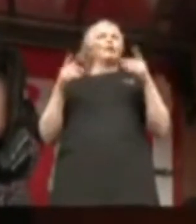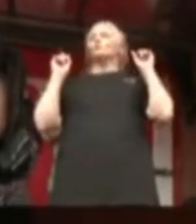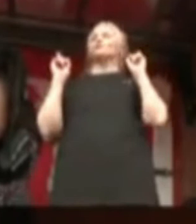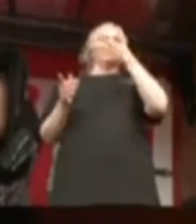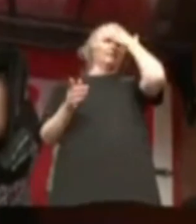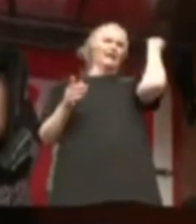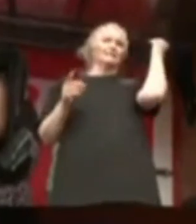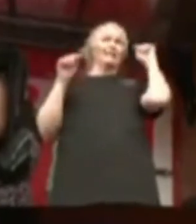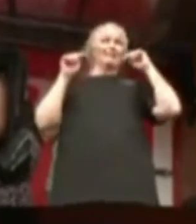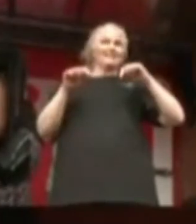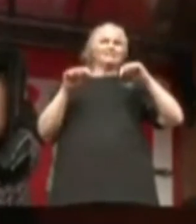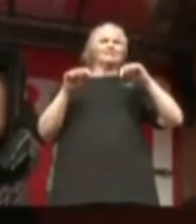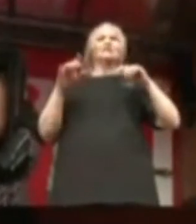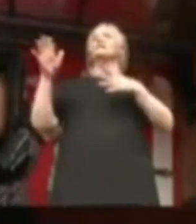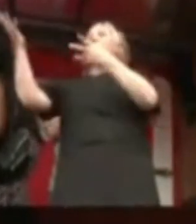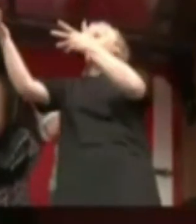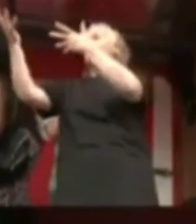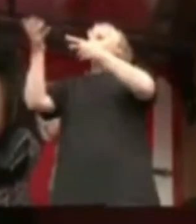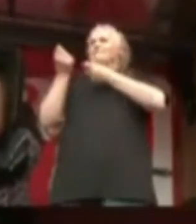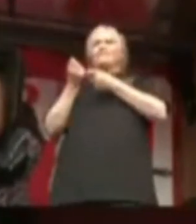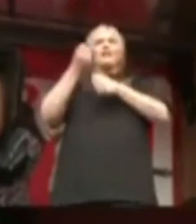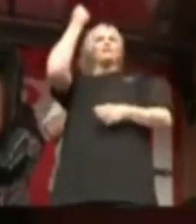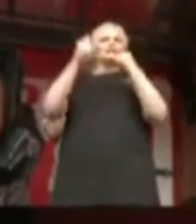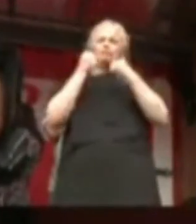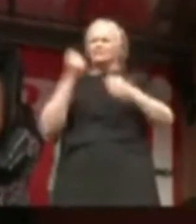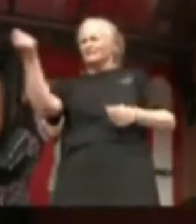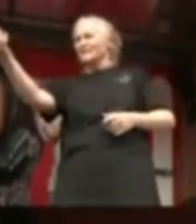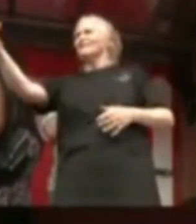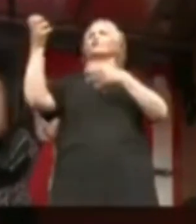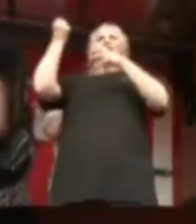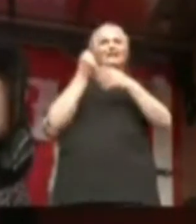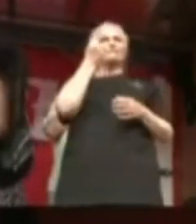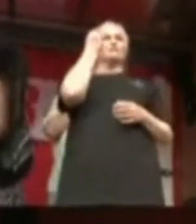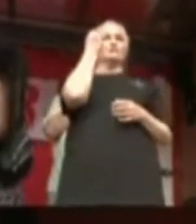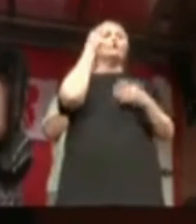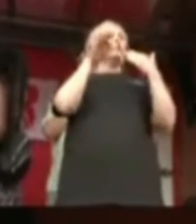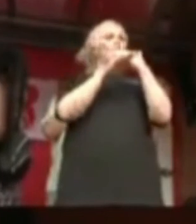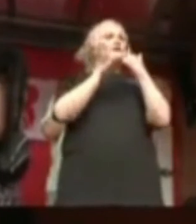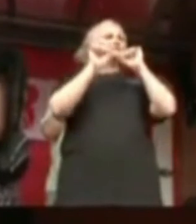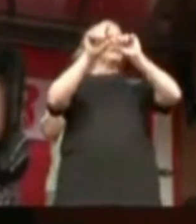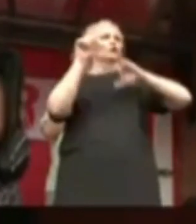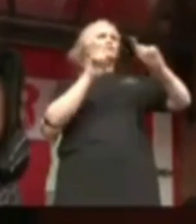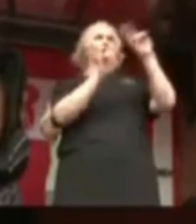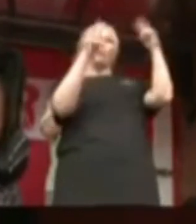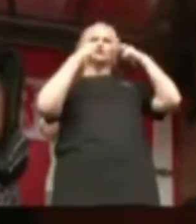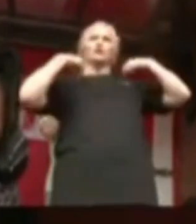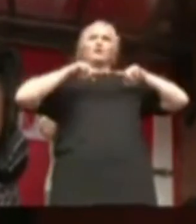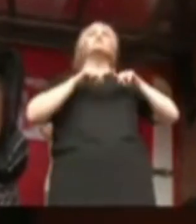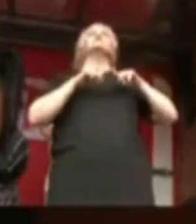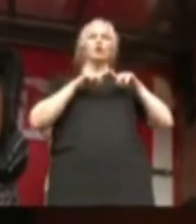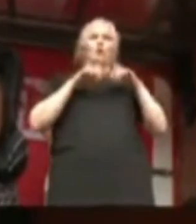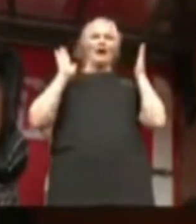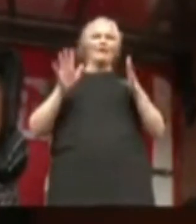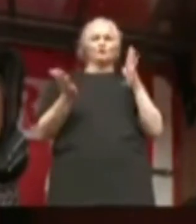it. The baton has been passed on to us. Workers and their communities are watching. So it's time to stand on our